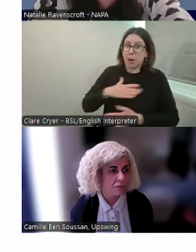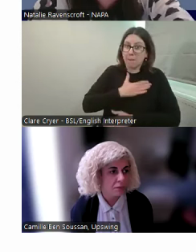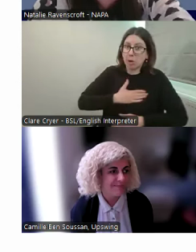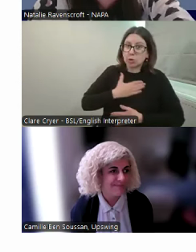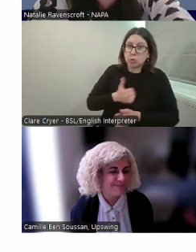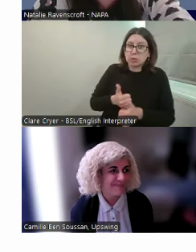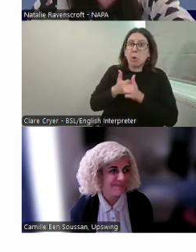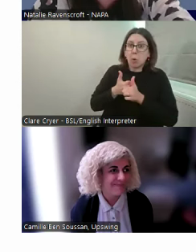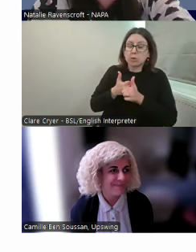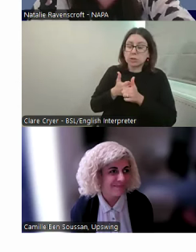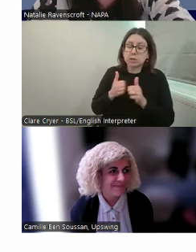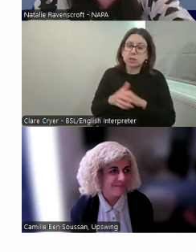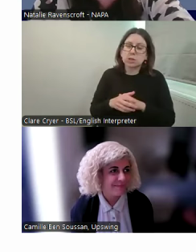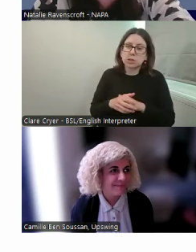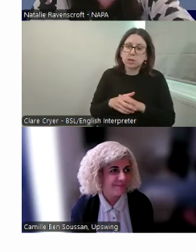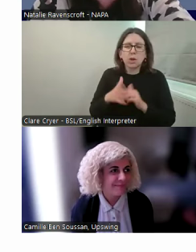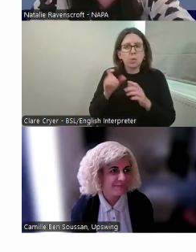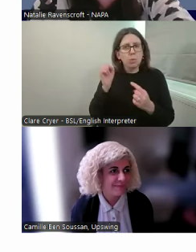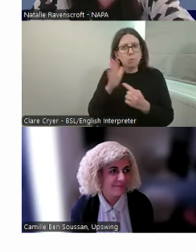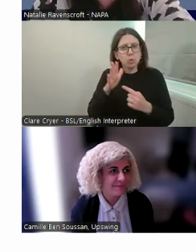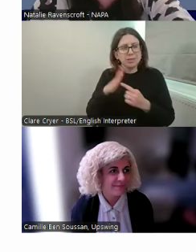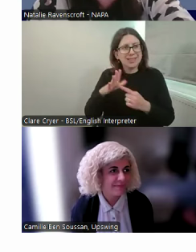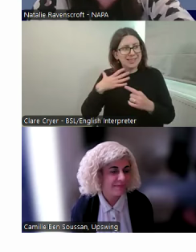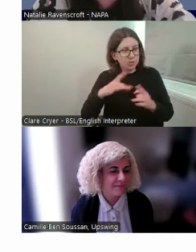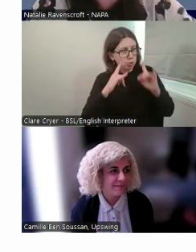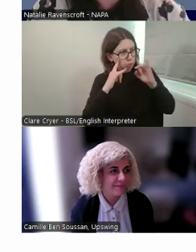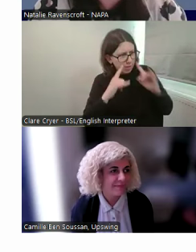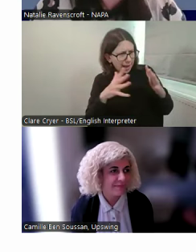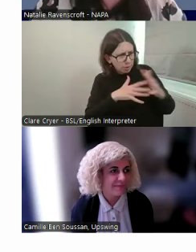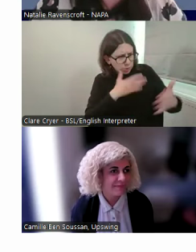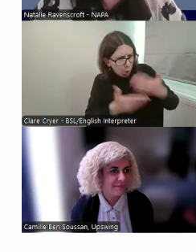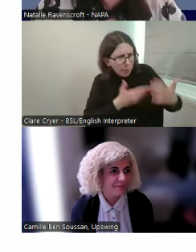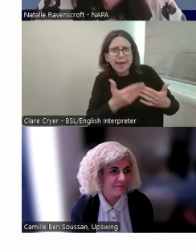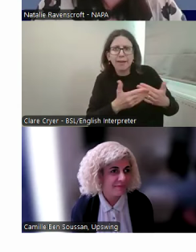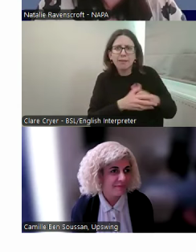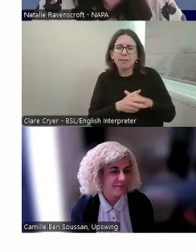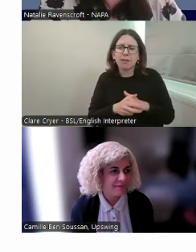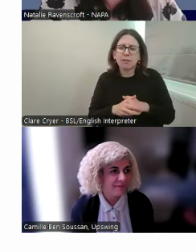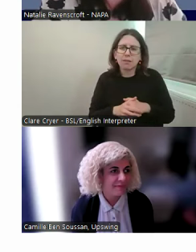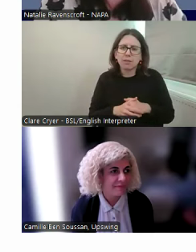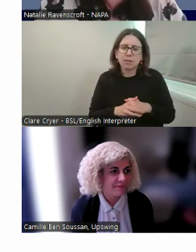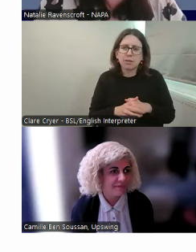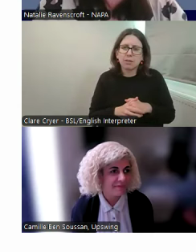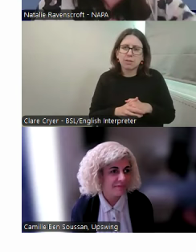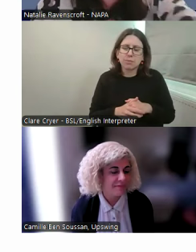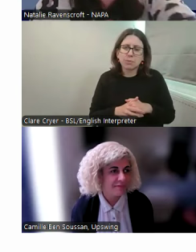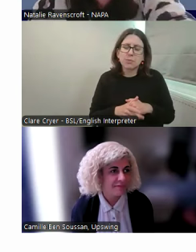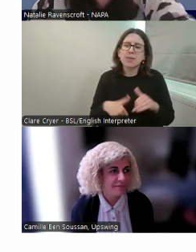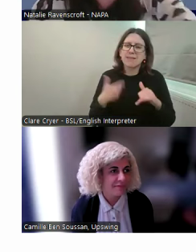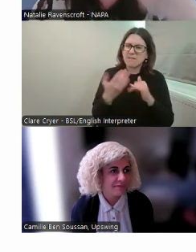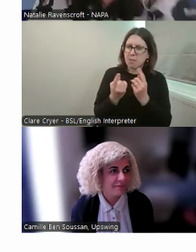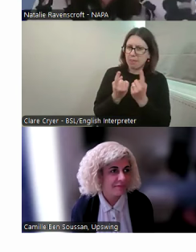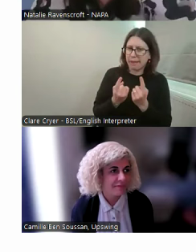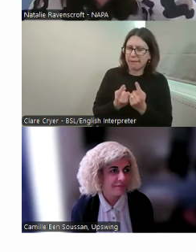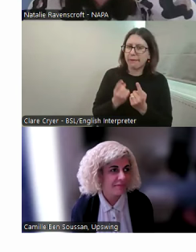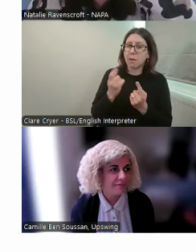and check-out for them. And finally, even with that kind of emotional